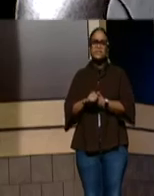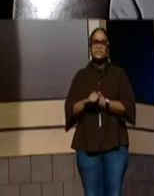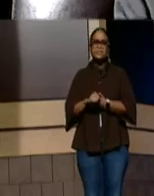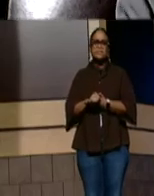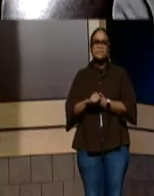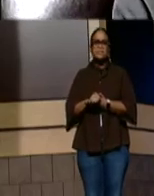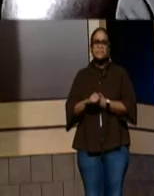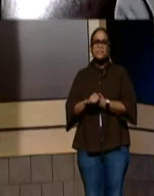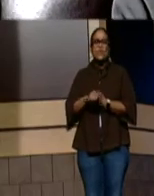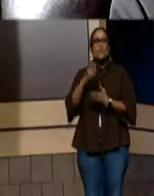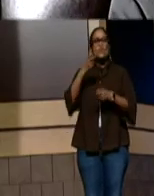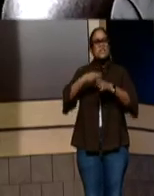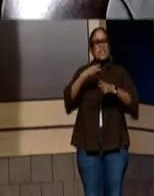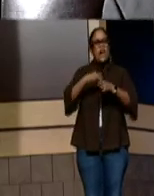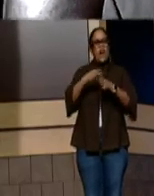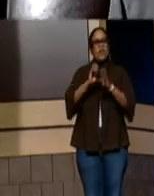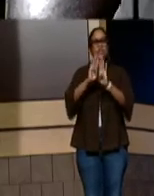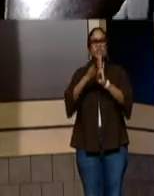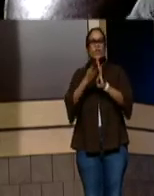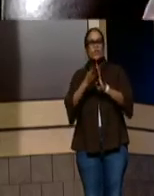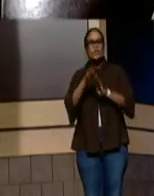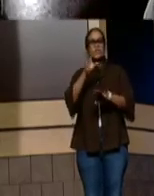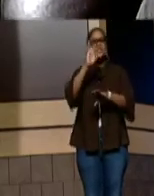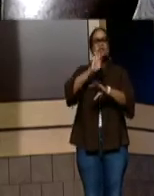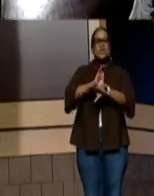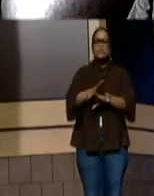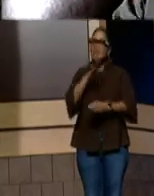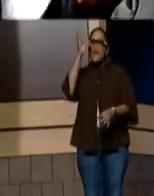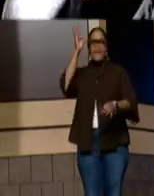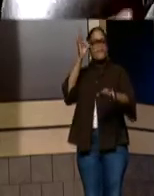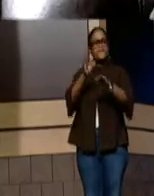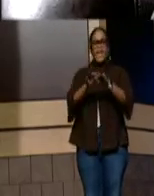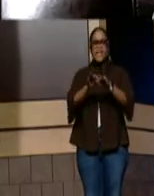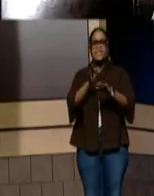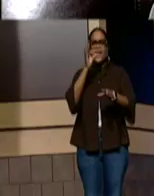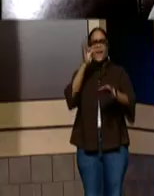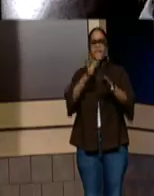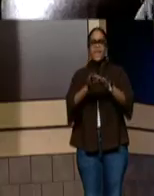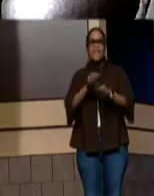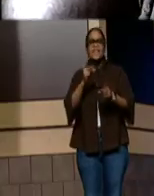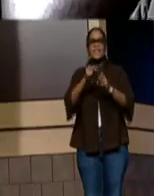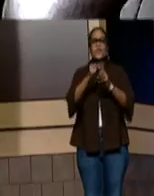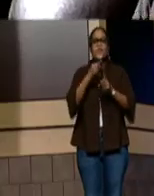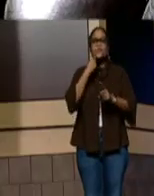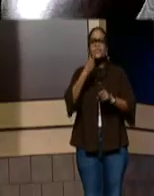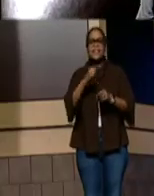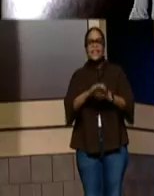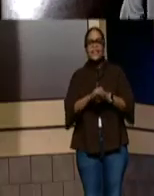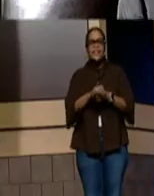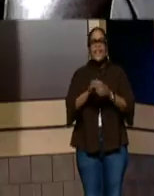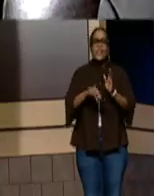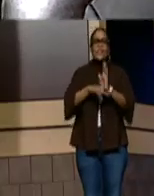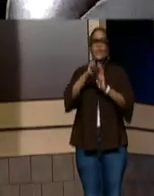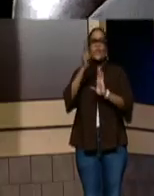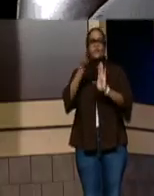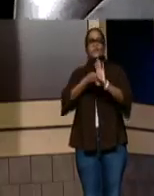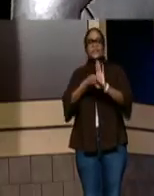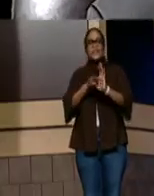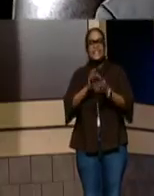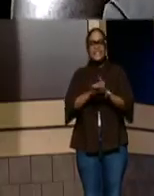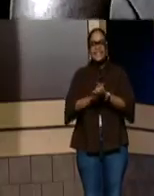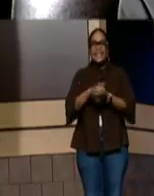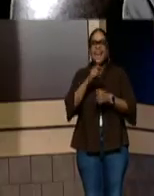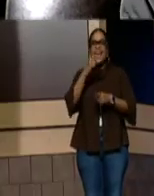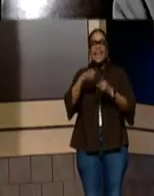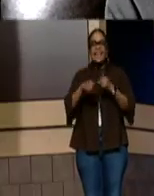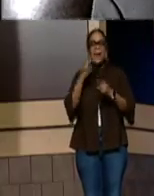Winston, was it hard to close your church? Faith. Faith is, and this word says that the tree grow inside of you. I can't wait